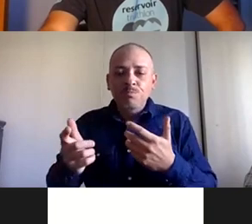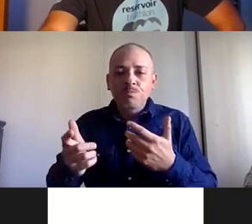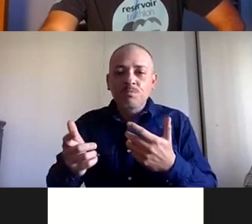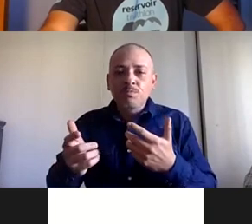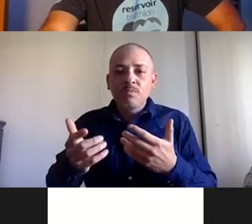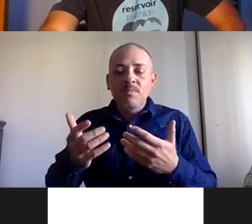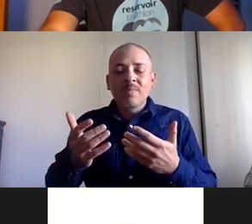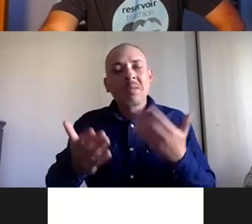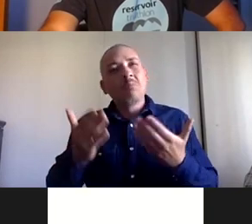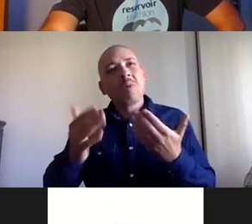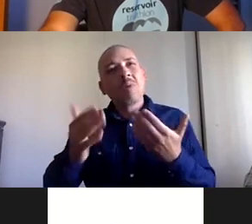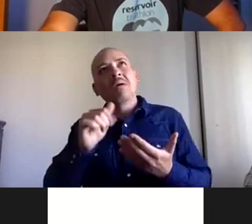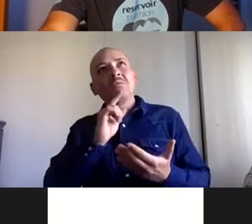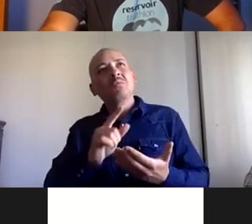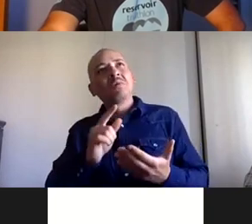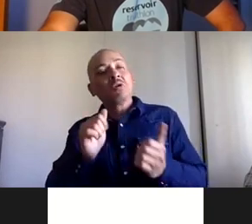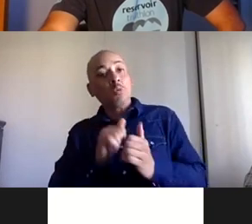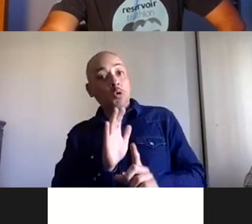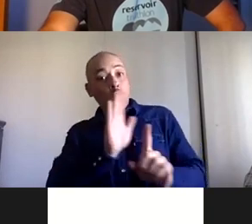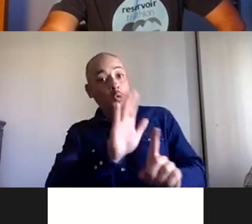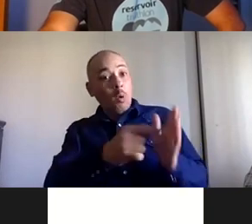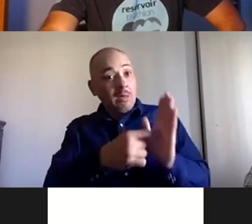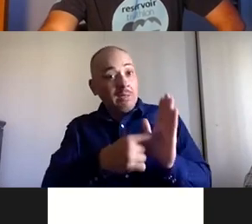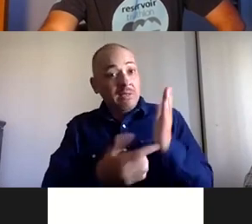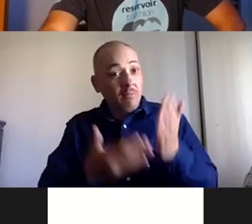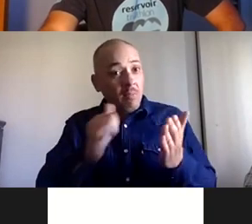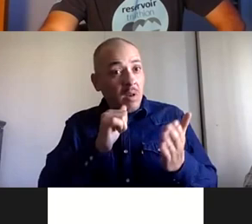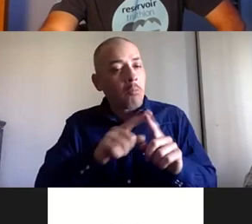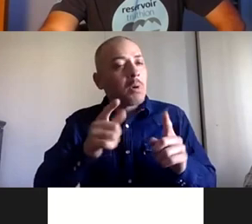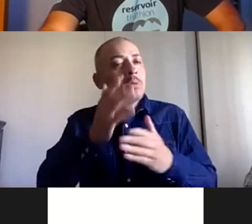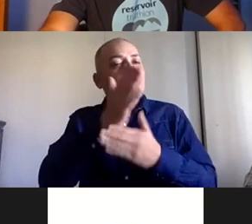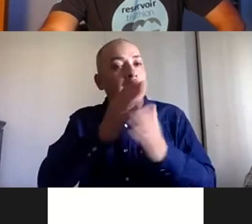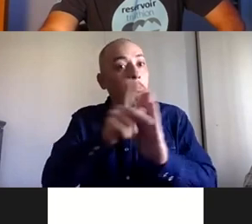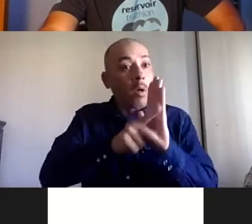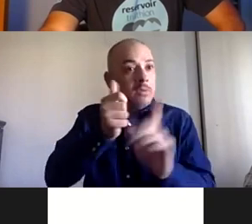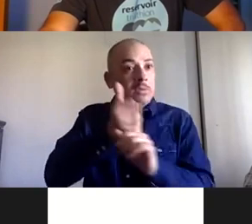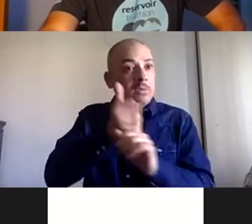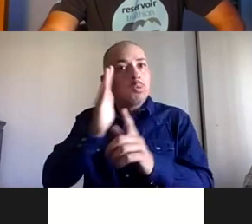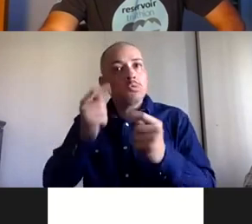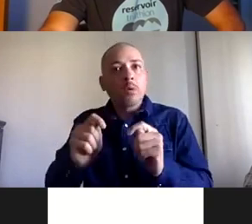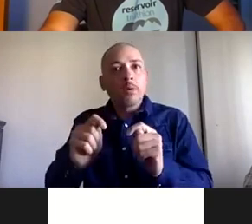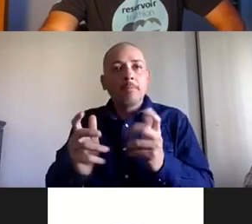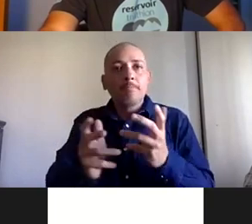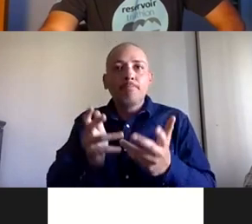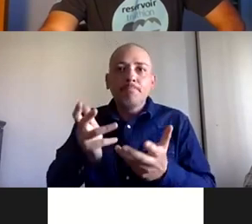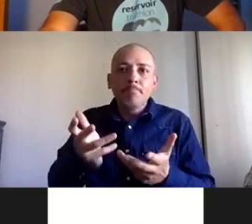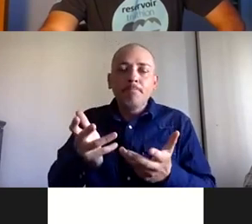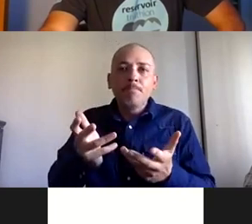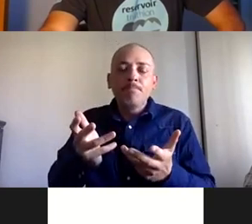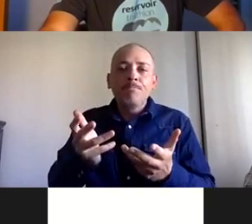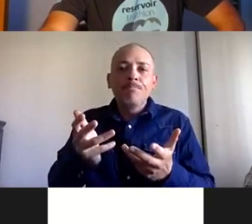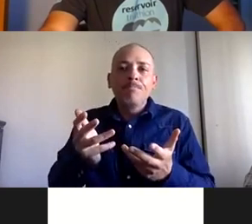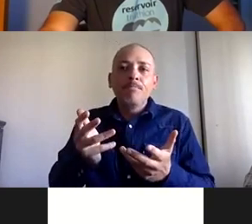maybe not necessarily actually with your example, but some policies might try to go